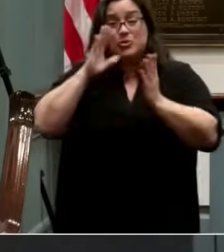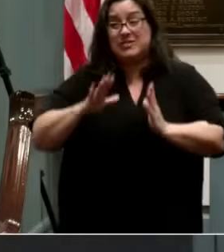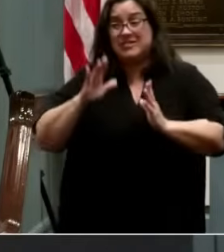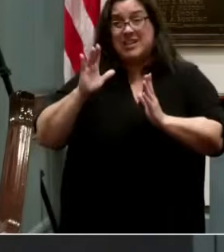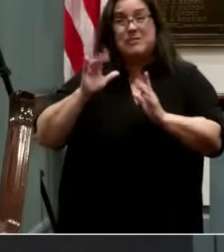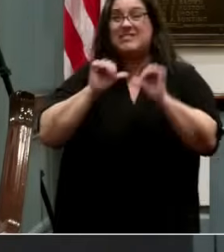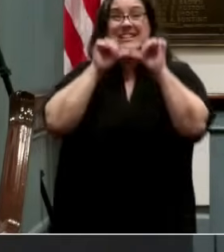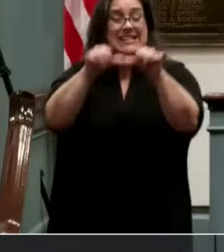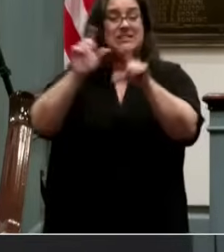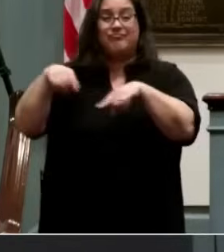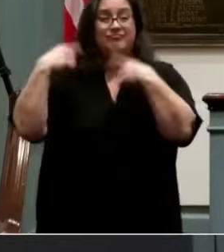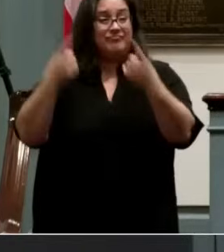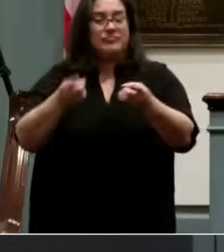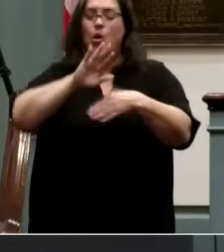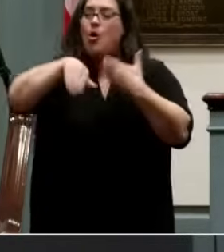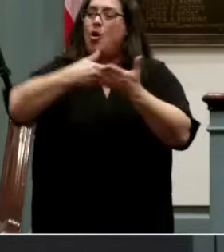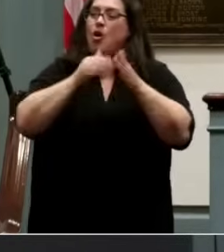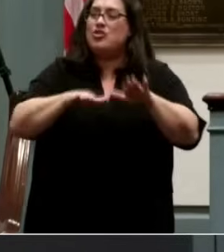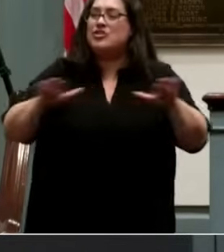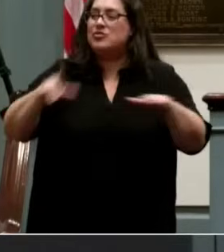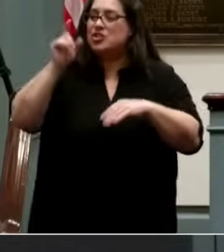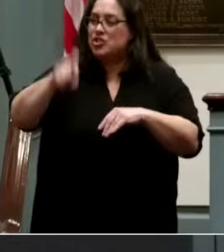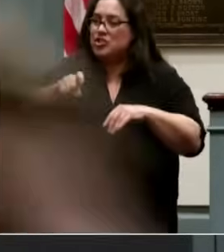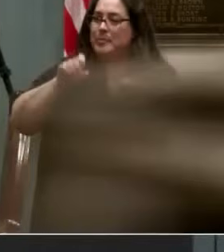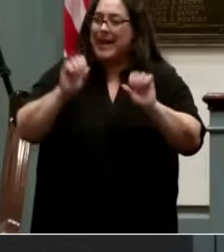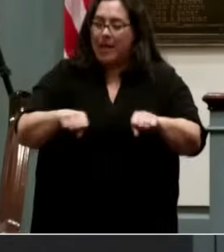administration. All children should be able to